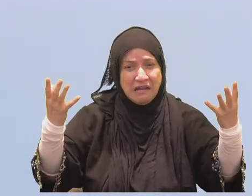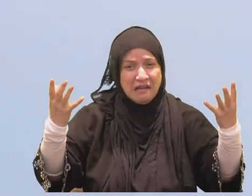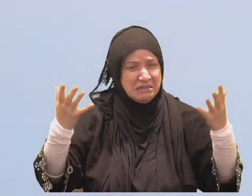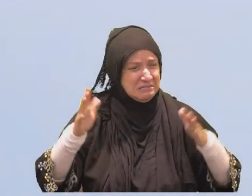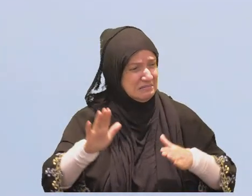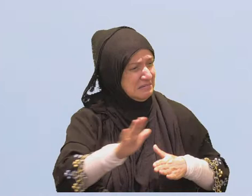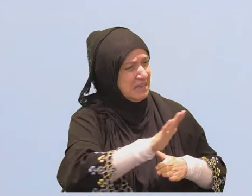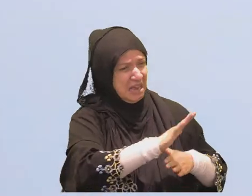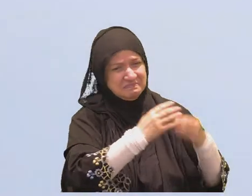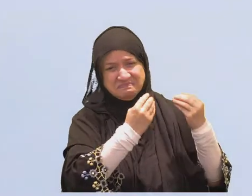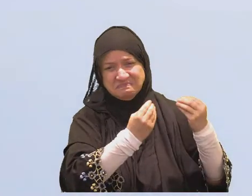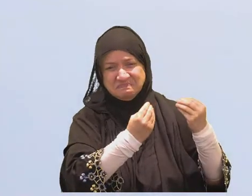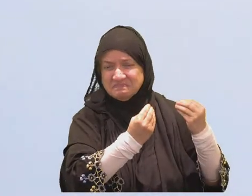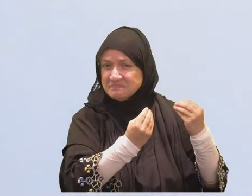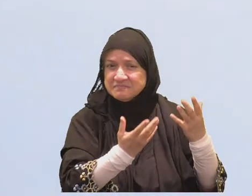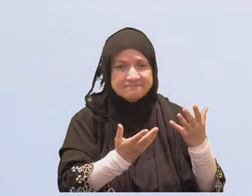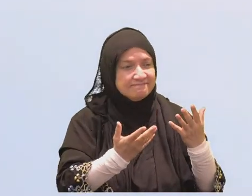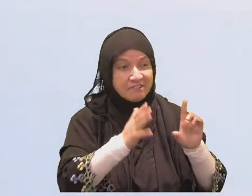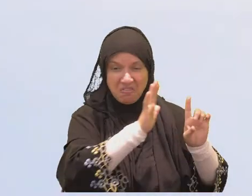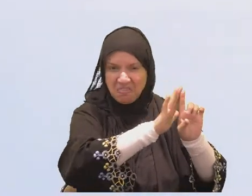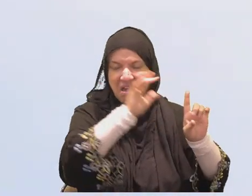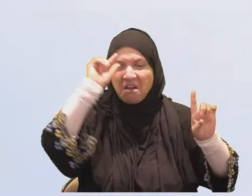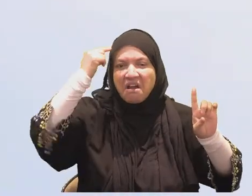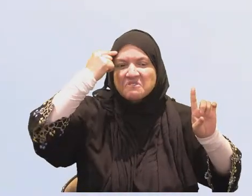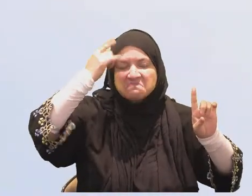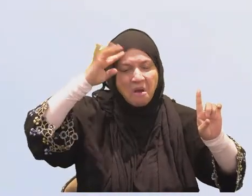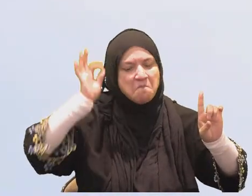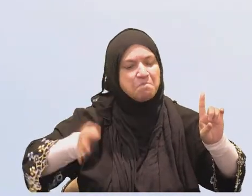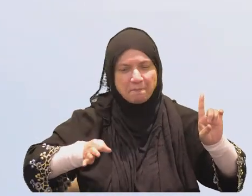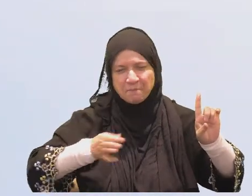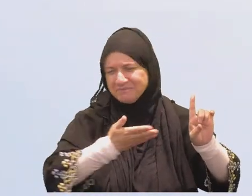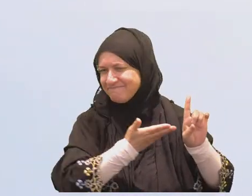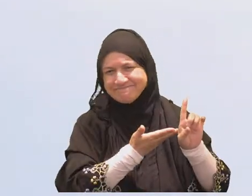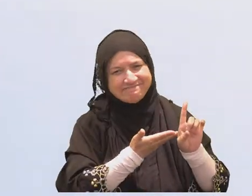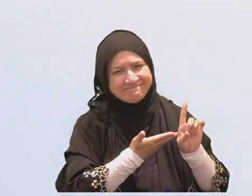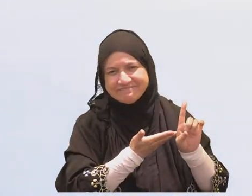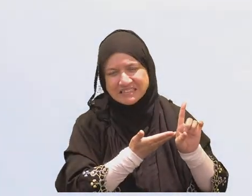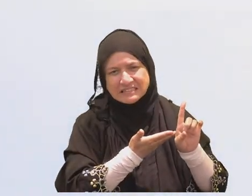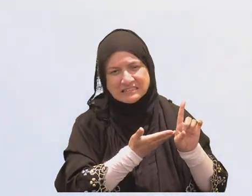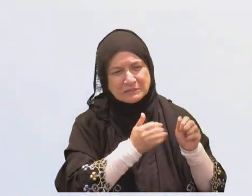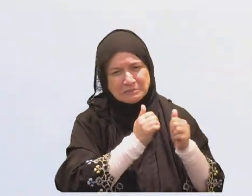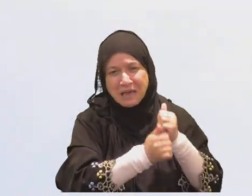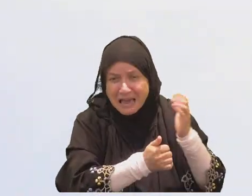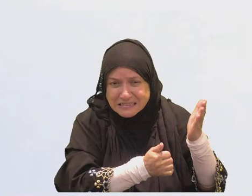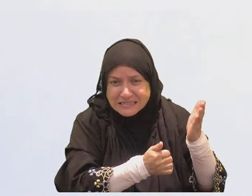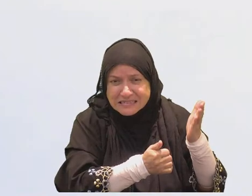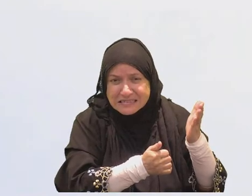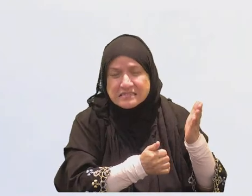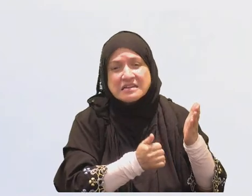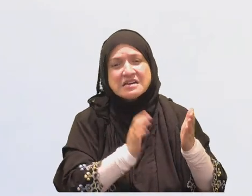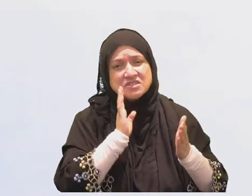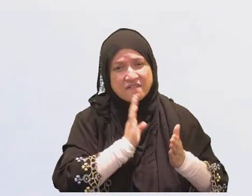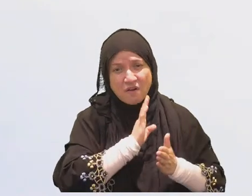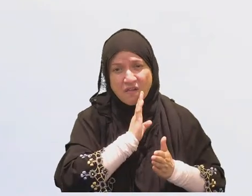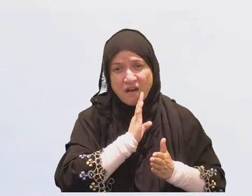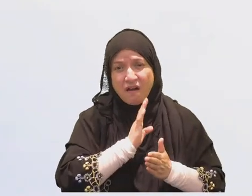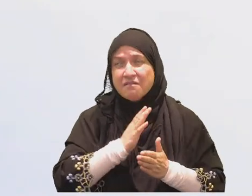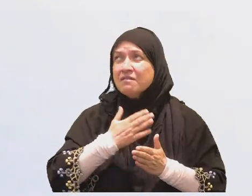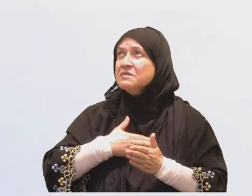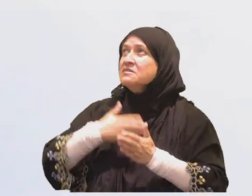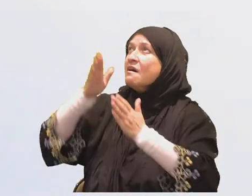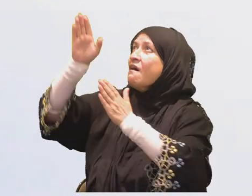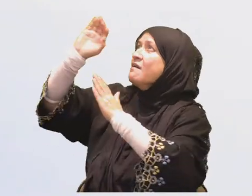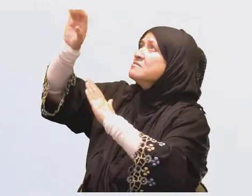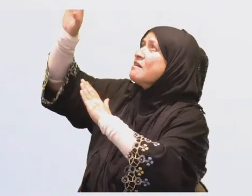and try to guide people. If they say it's illegal for you to try to guide someone back to their biological